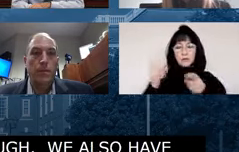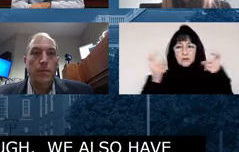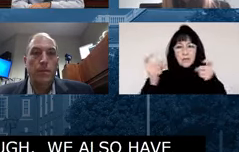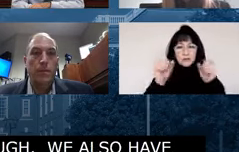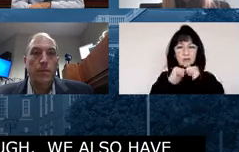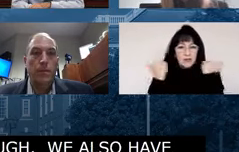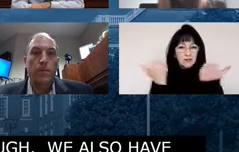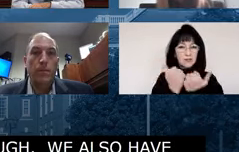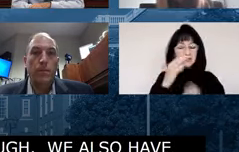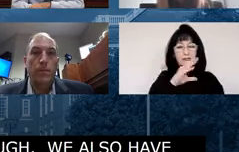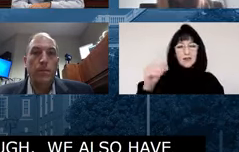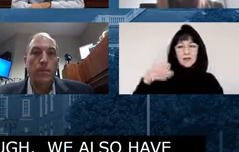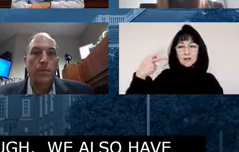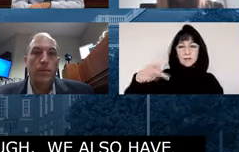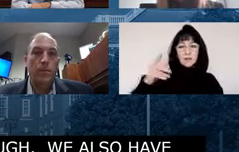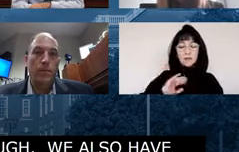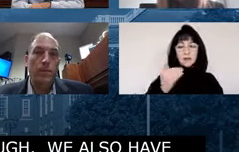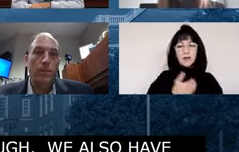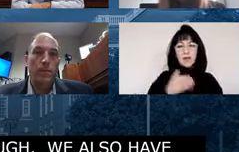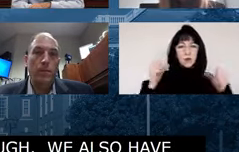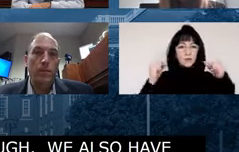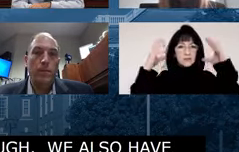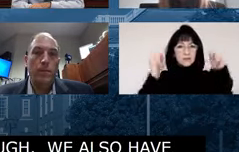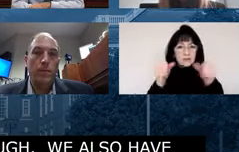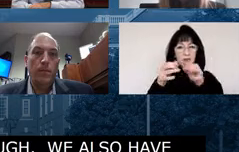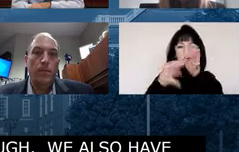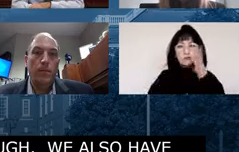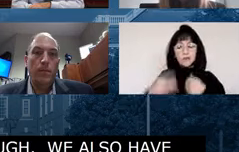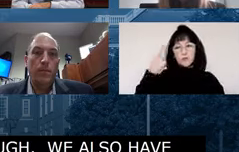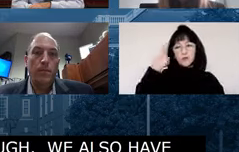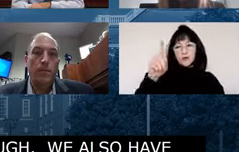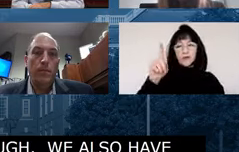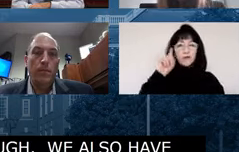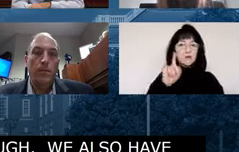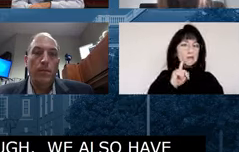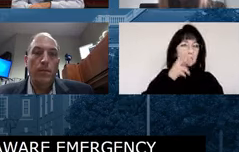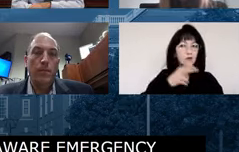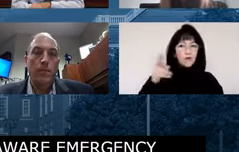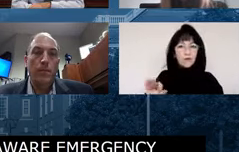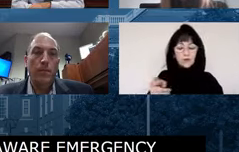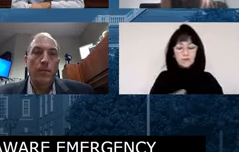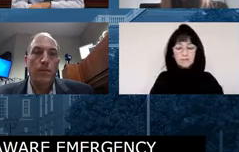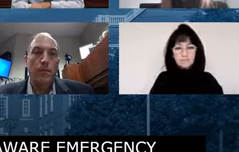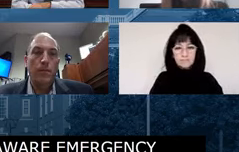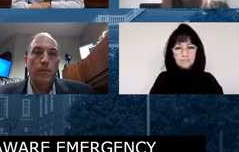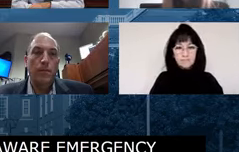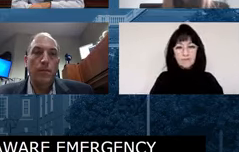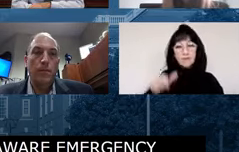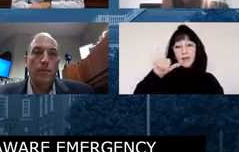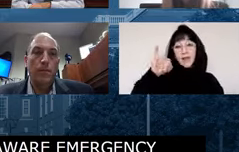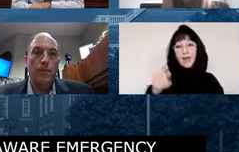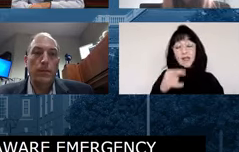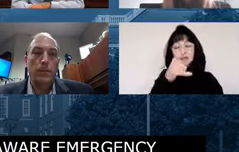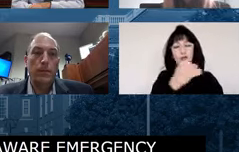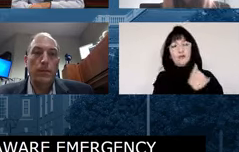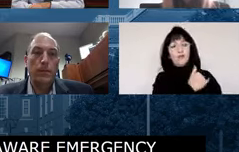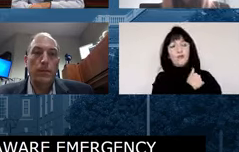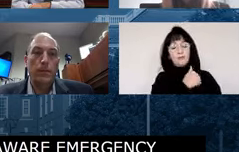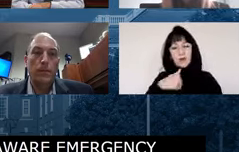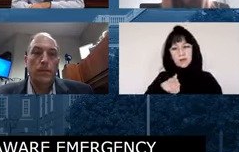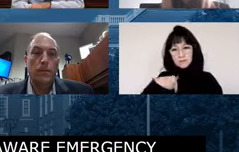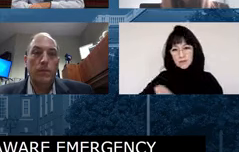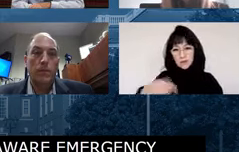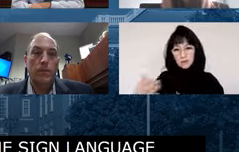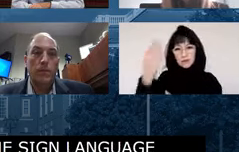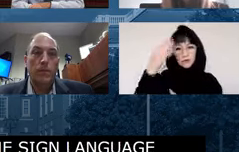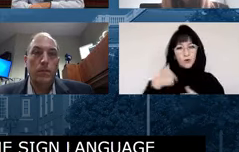our sign language expert for the deaf and hard of hearing. AJ reminds me this morning, I'd like to take a moment just